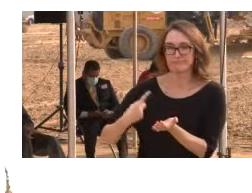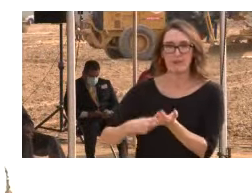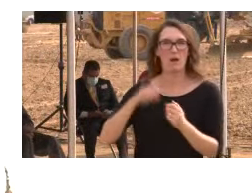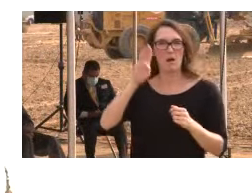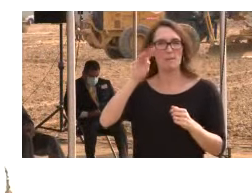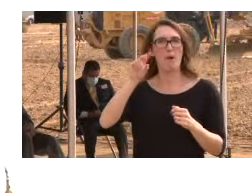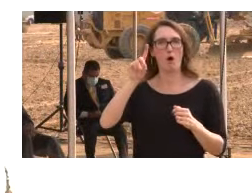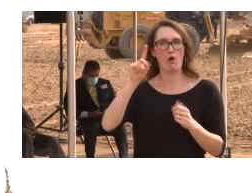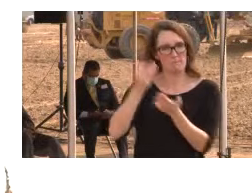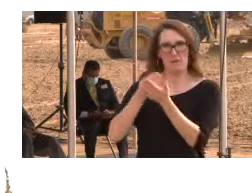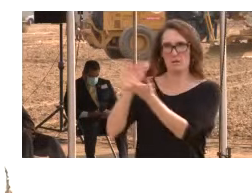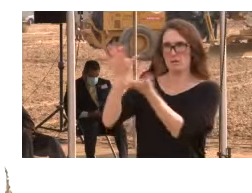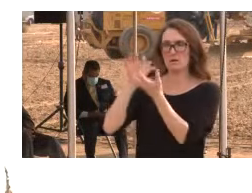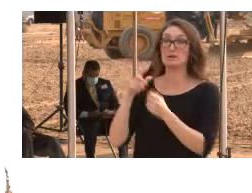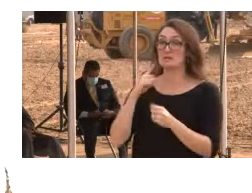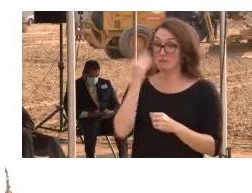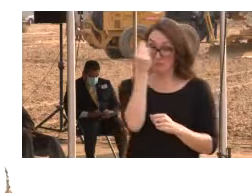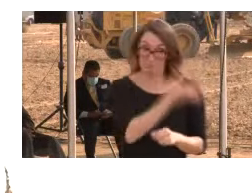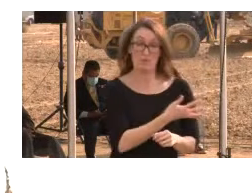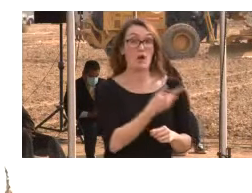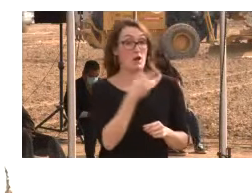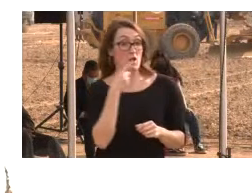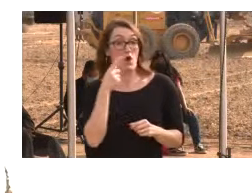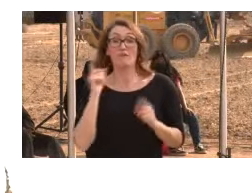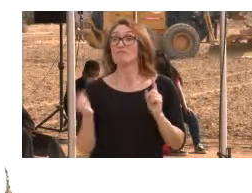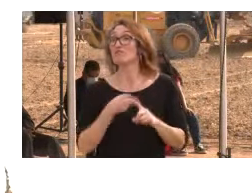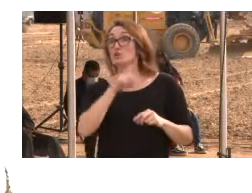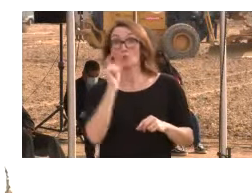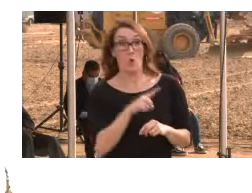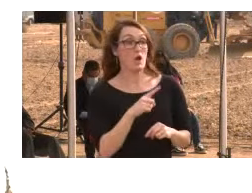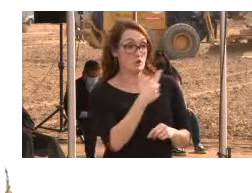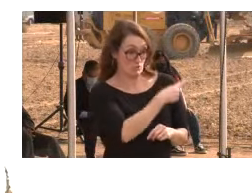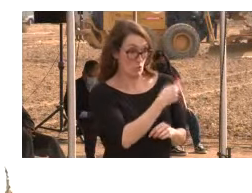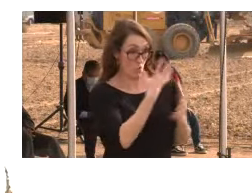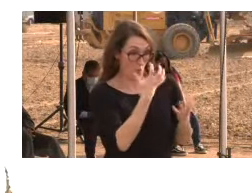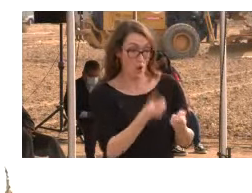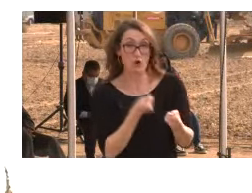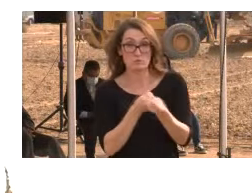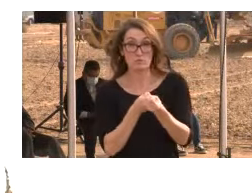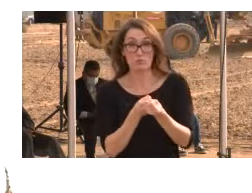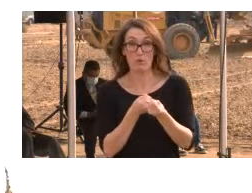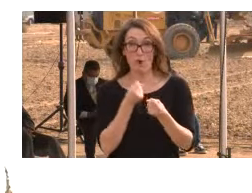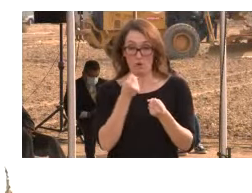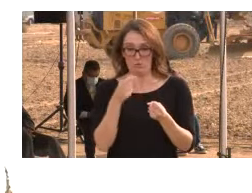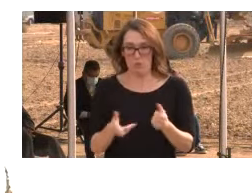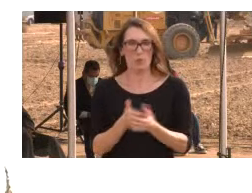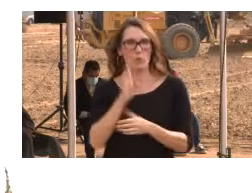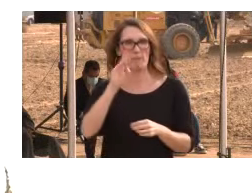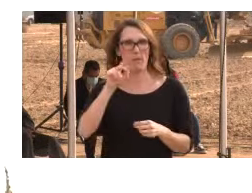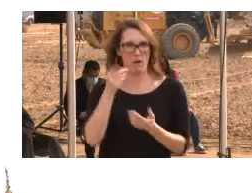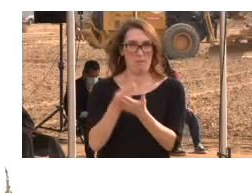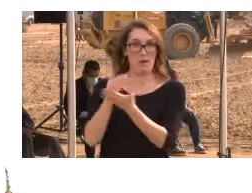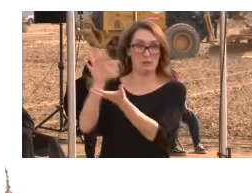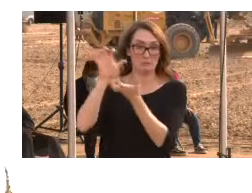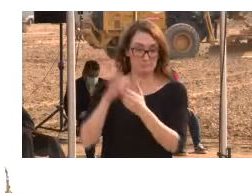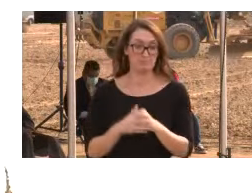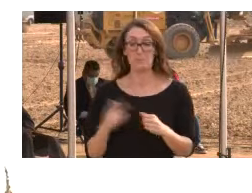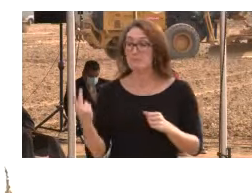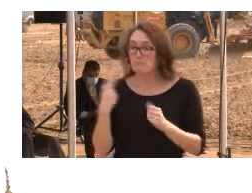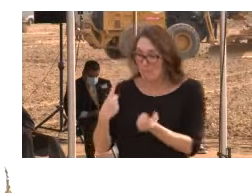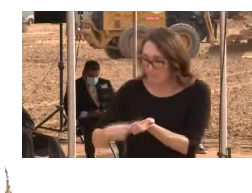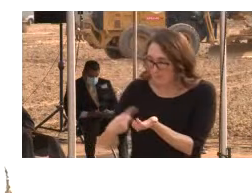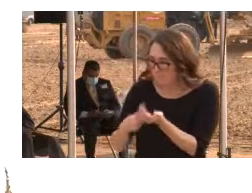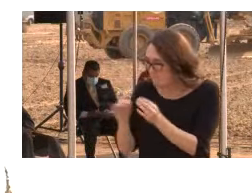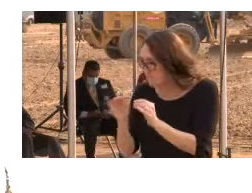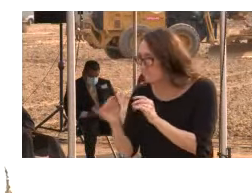bond. He said, one of the first questions you're going to get when you come here is, do you want to support a bond? And we talked about it,